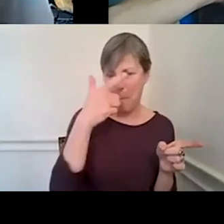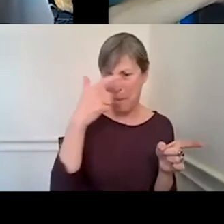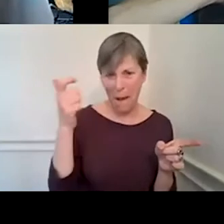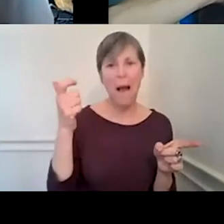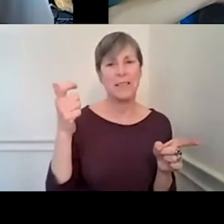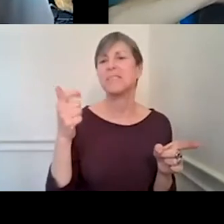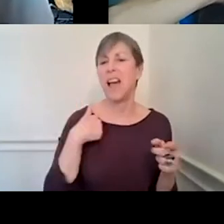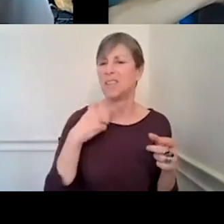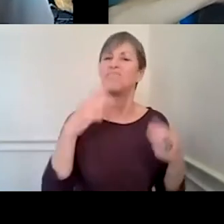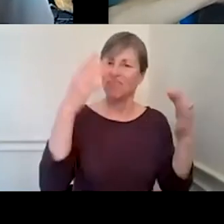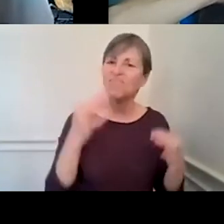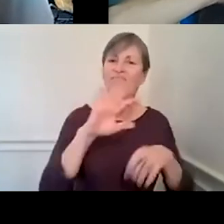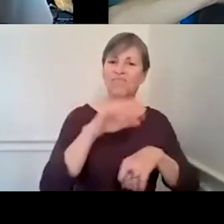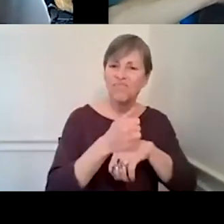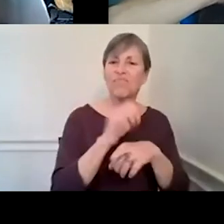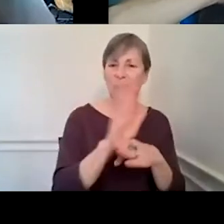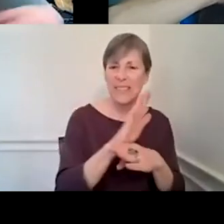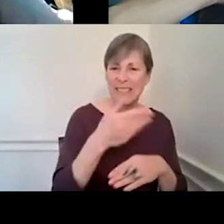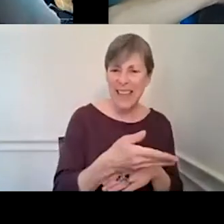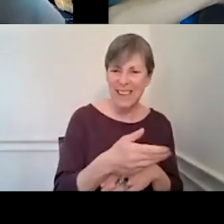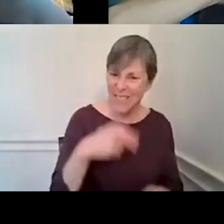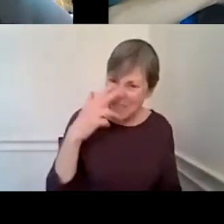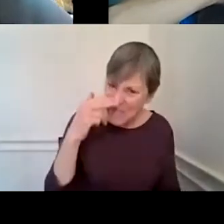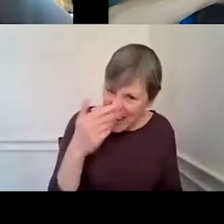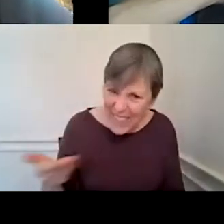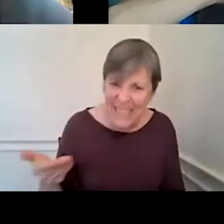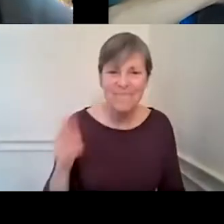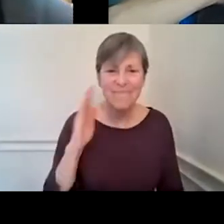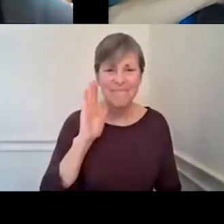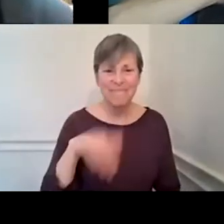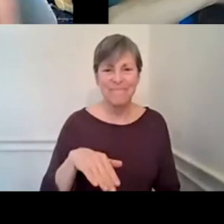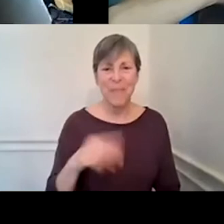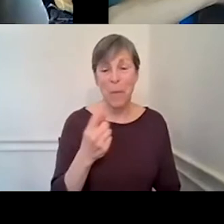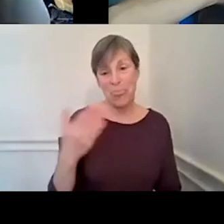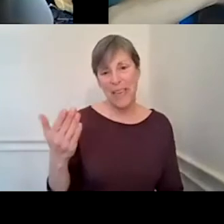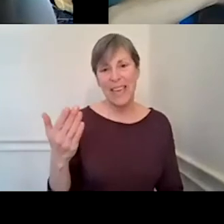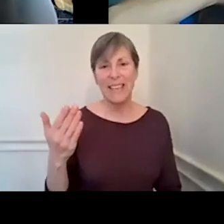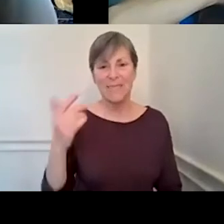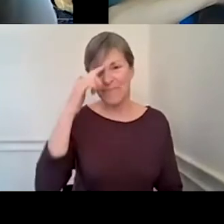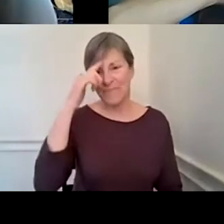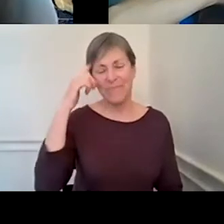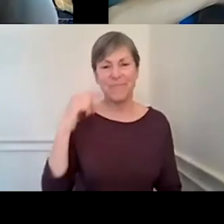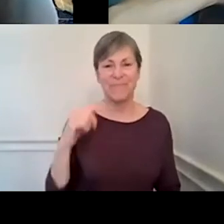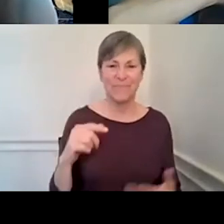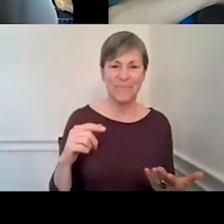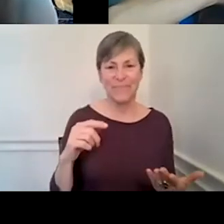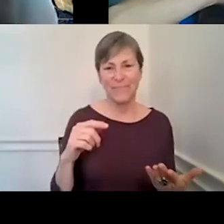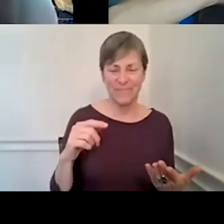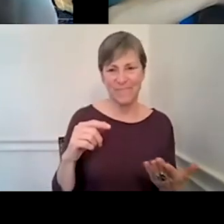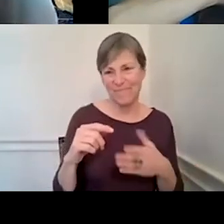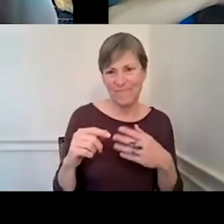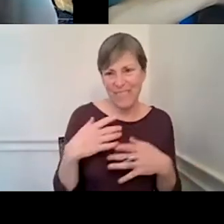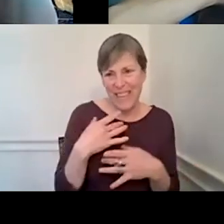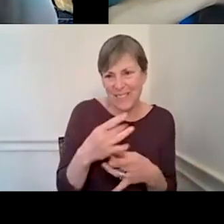practiced. And the funny part is, I have to say, the one thing that was pleasant, very pleasant to me in the sense of international student